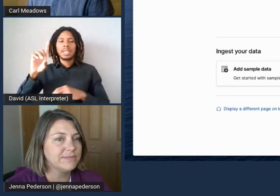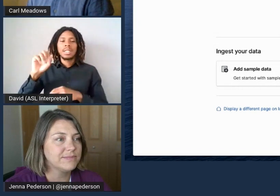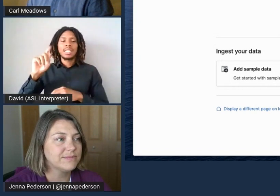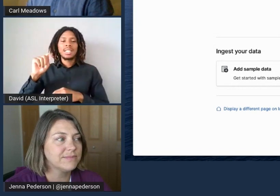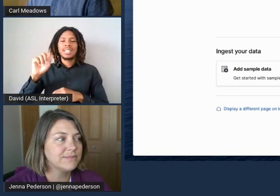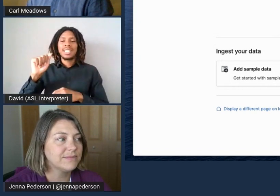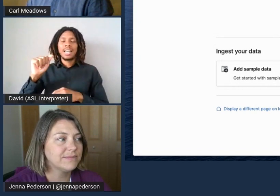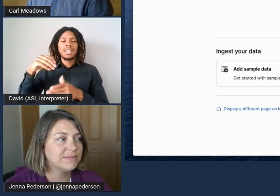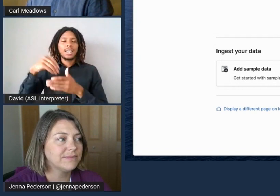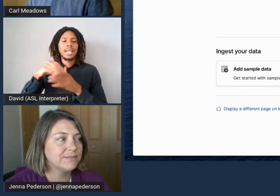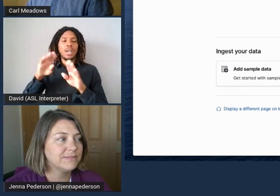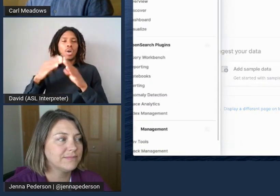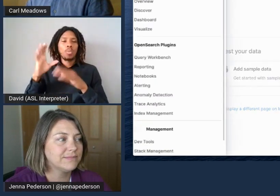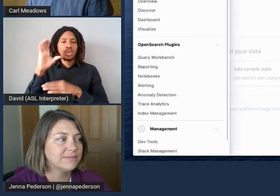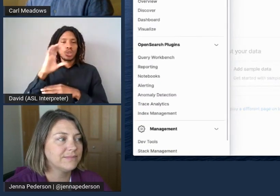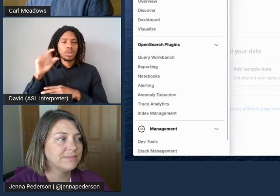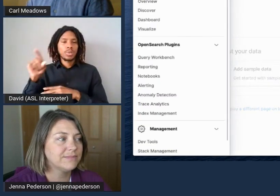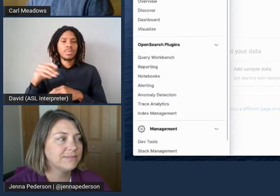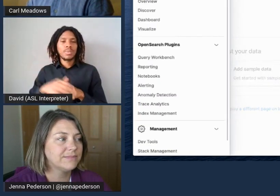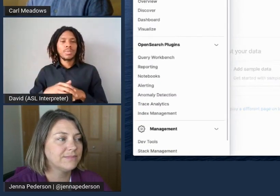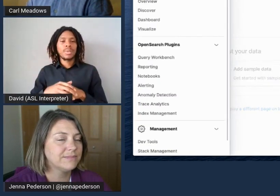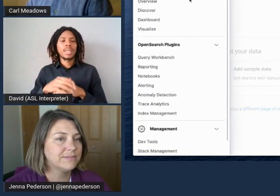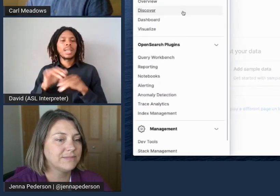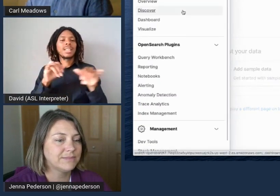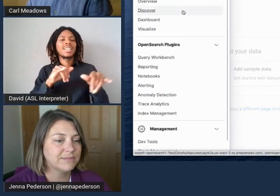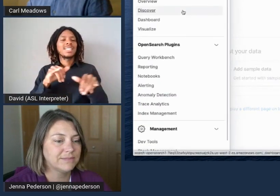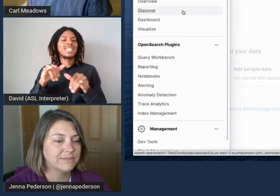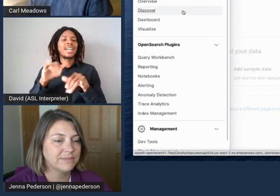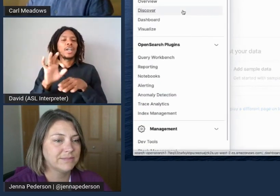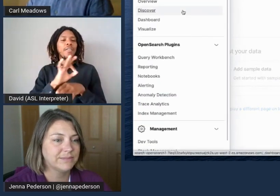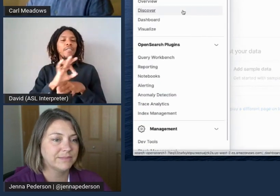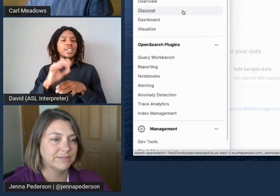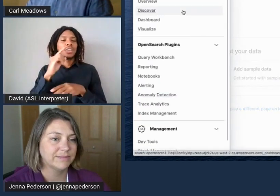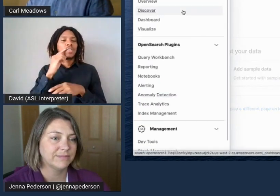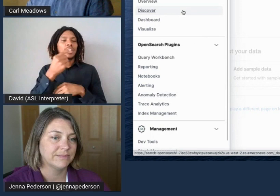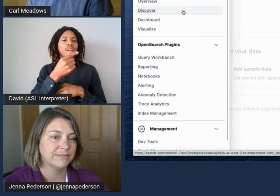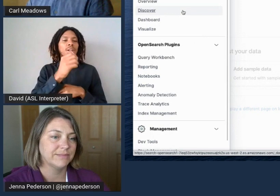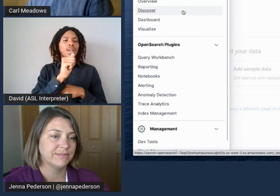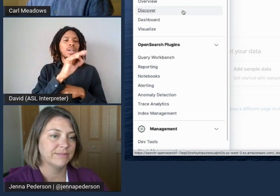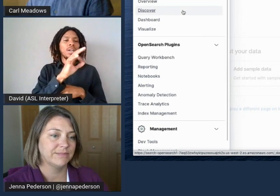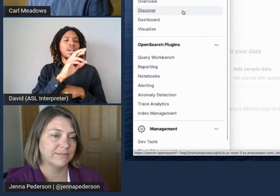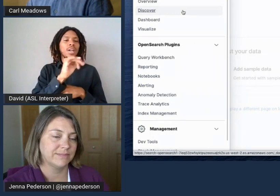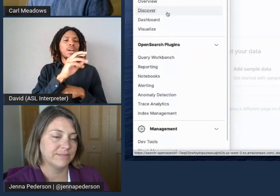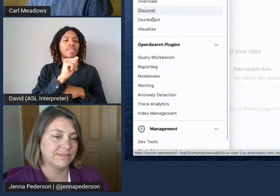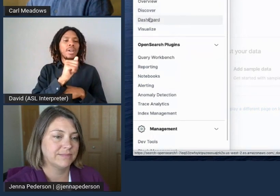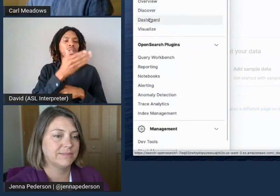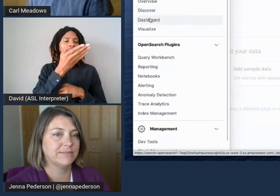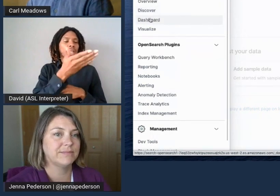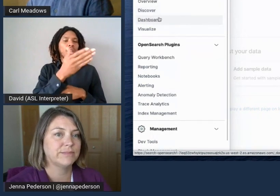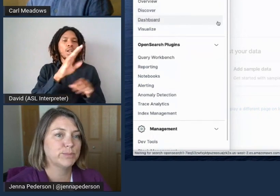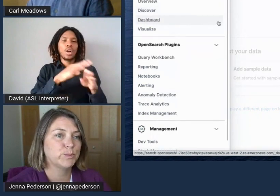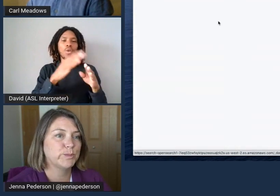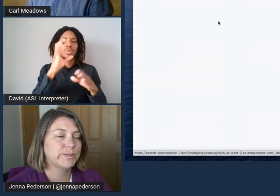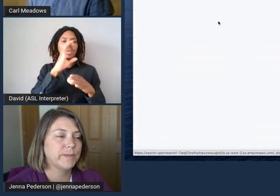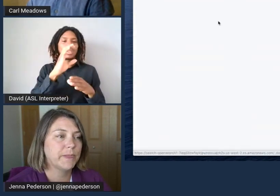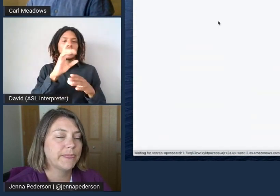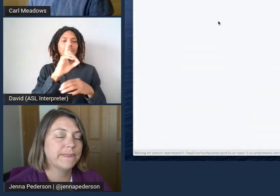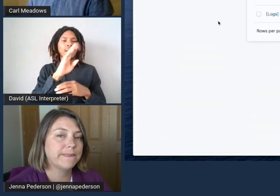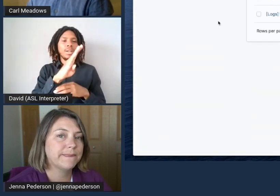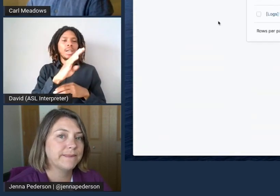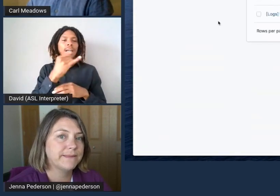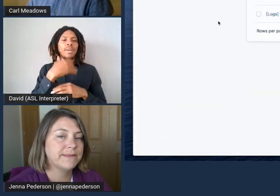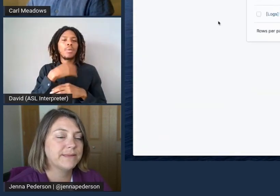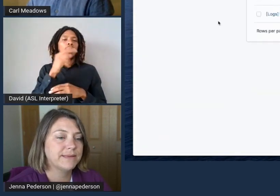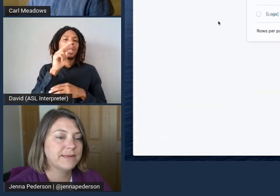OpenSearch. So the standard features that I had in there for Kibana are all here in OpenSearch Dashboards. If I want to go just look